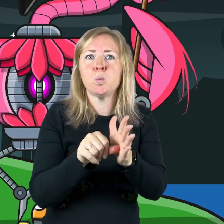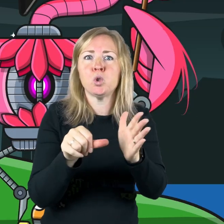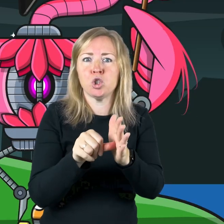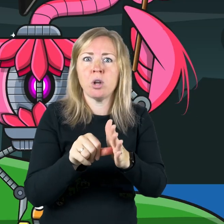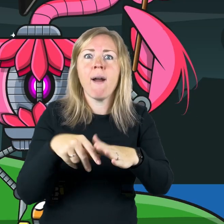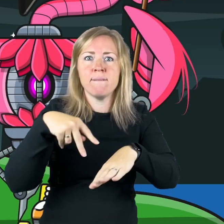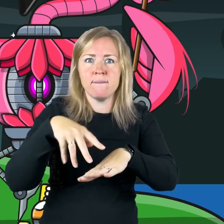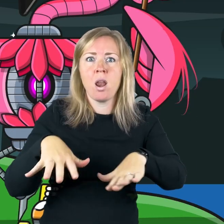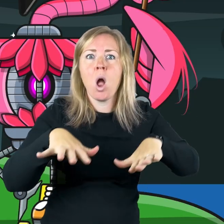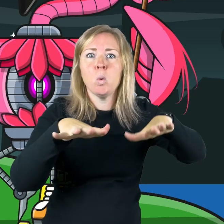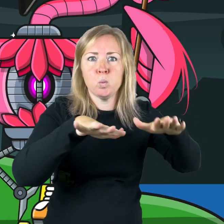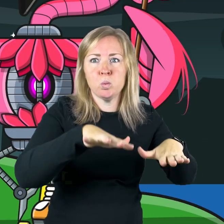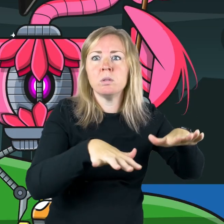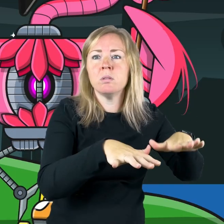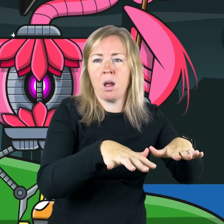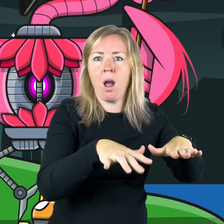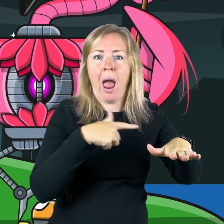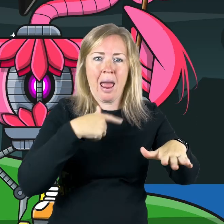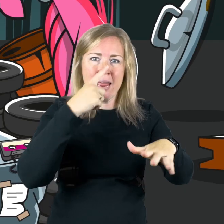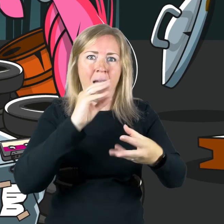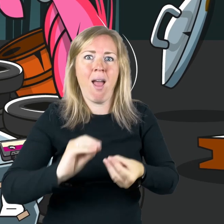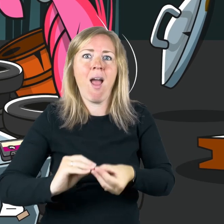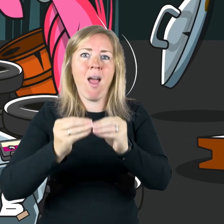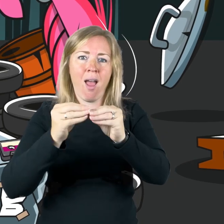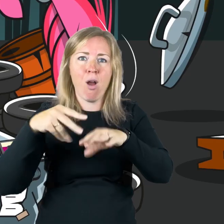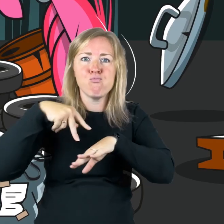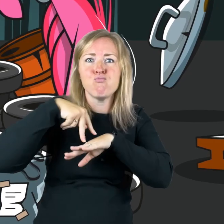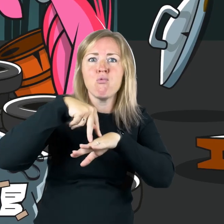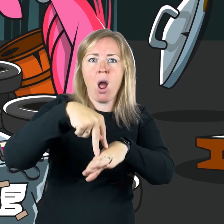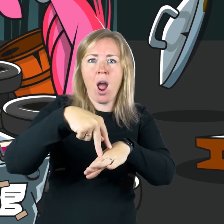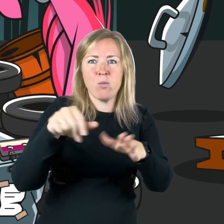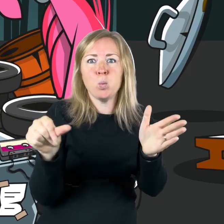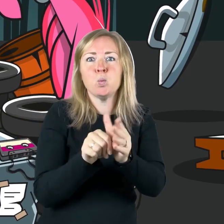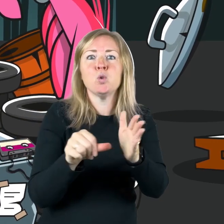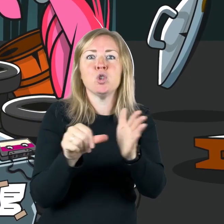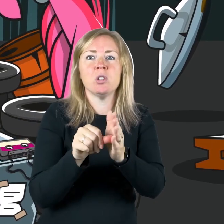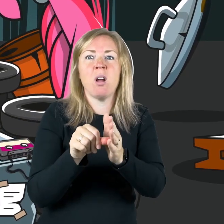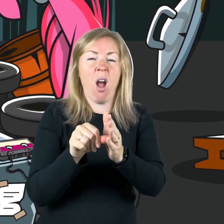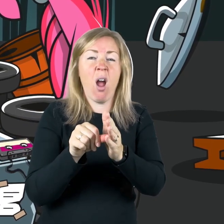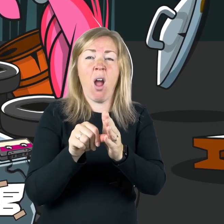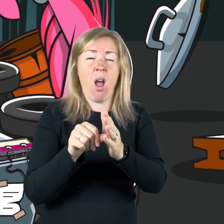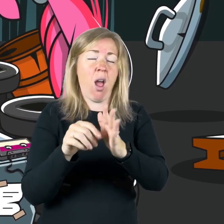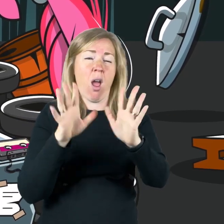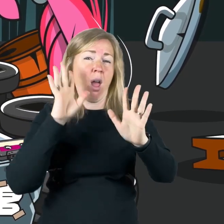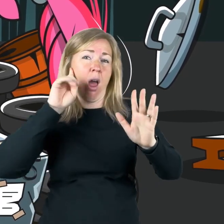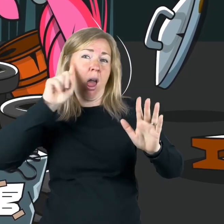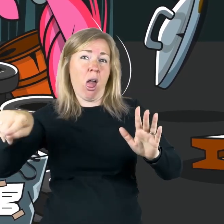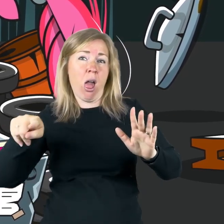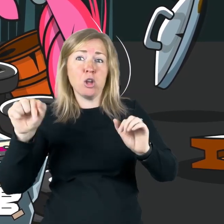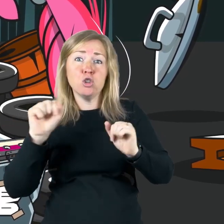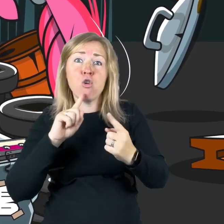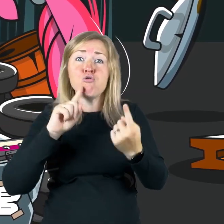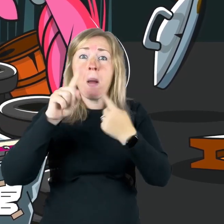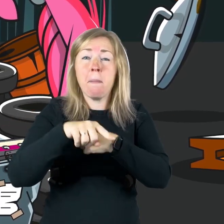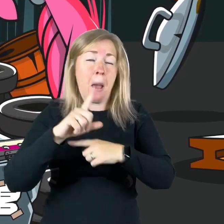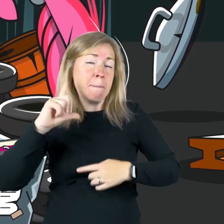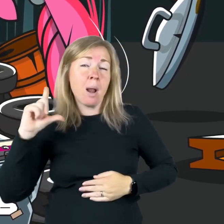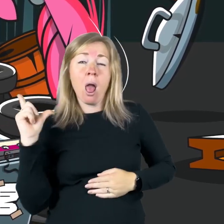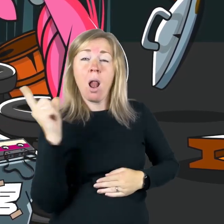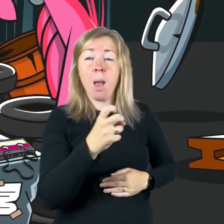can build my raft with wood! Without waiting for a response, she zoomed off again on one